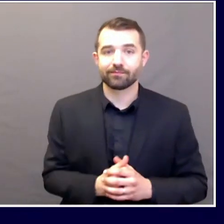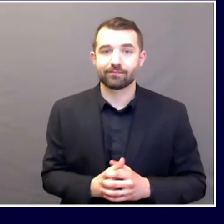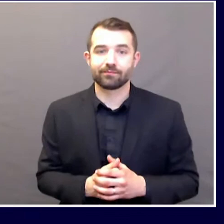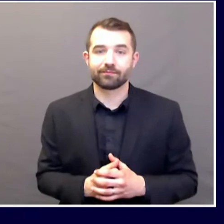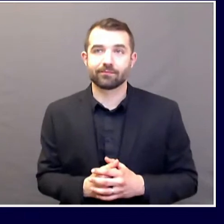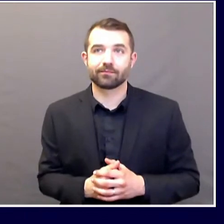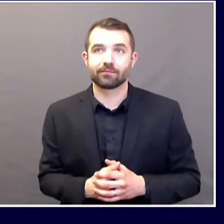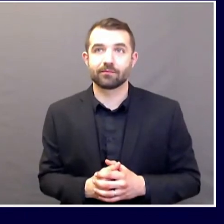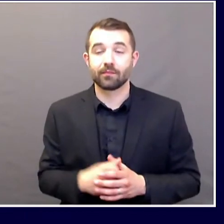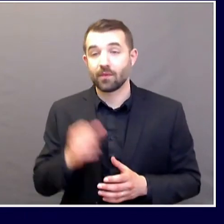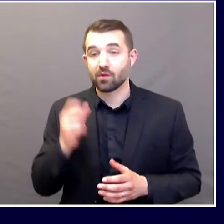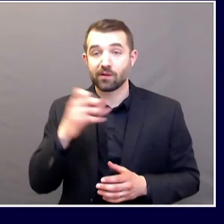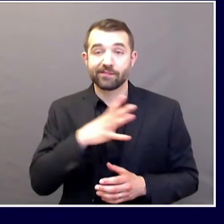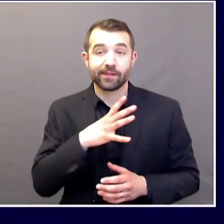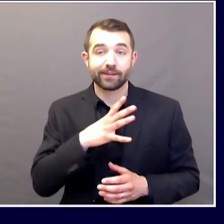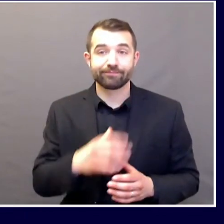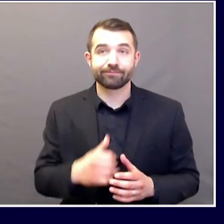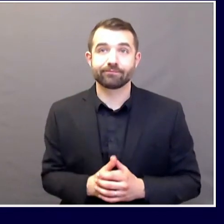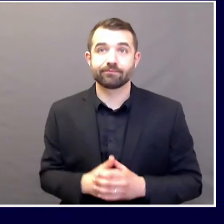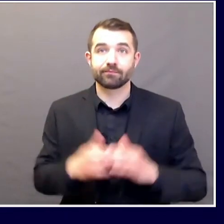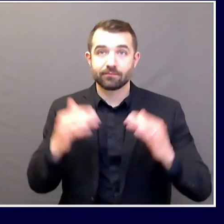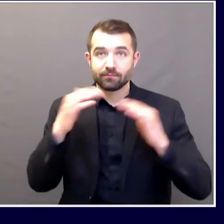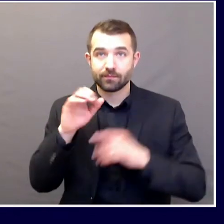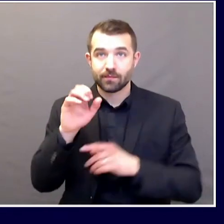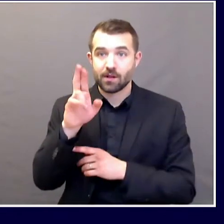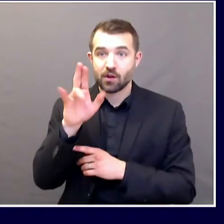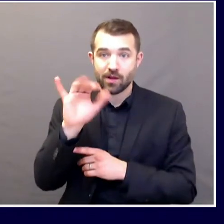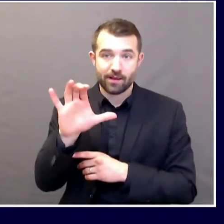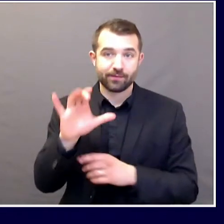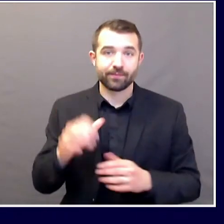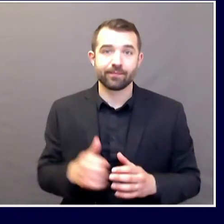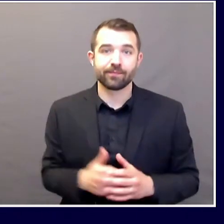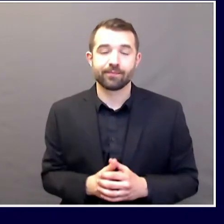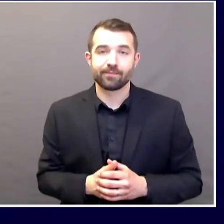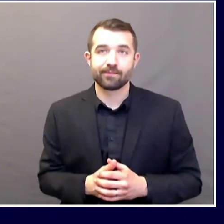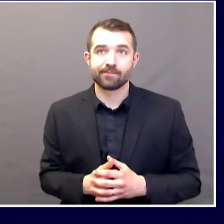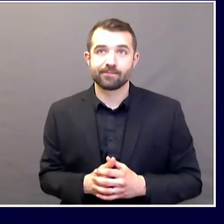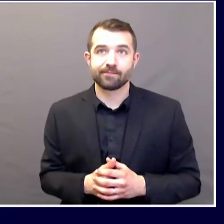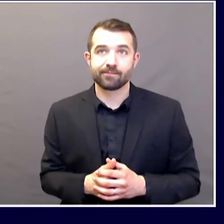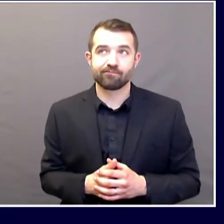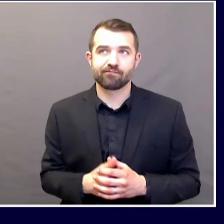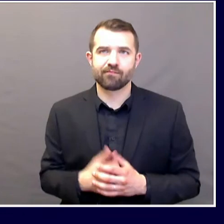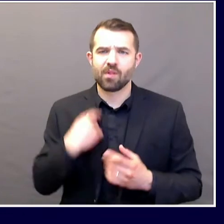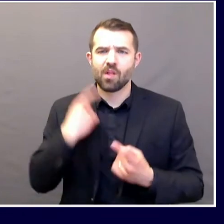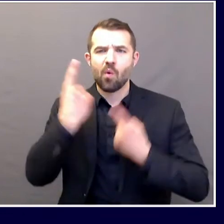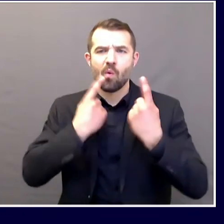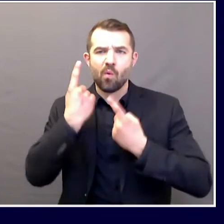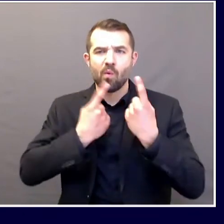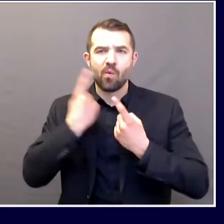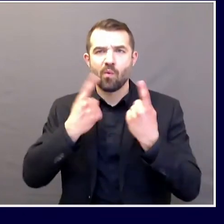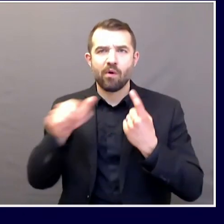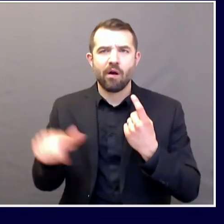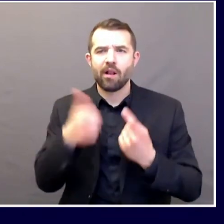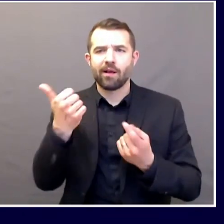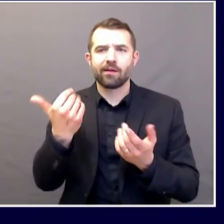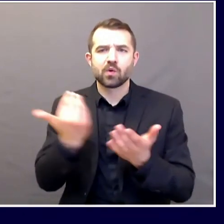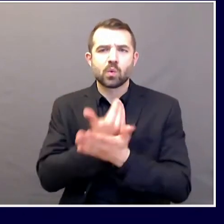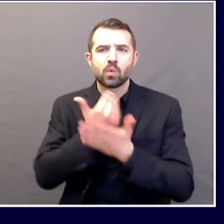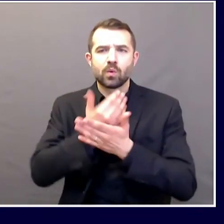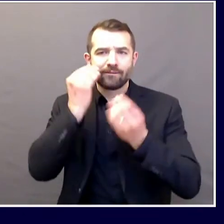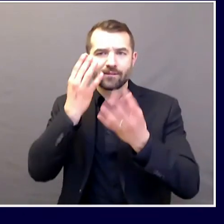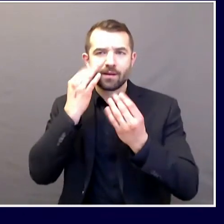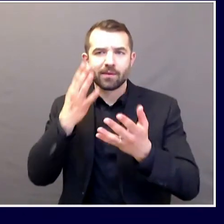next. Thank you, Dr. Shah. I wanted to see if you have any updates on the variants in Maine. I think the